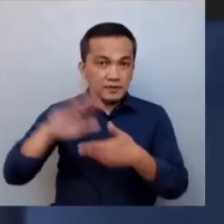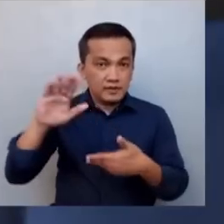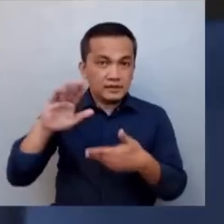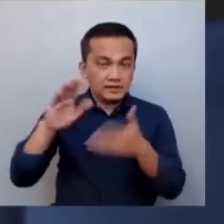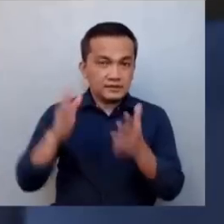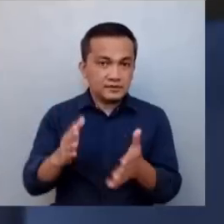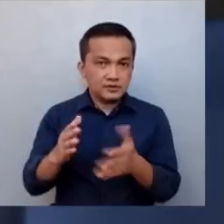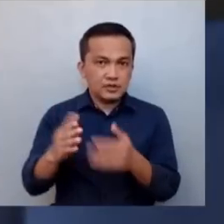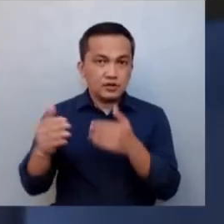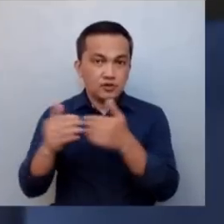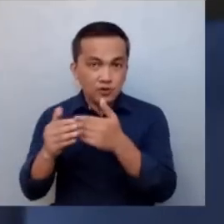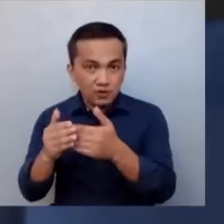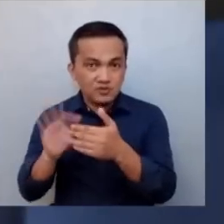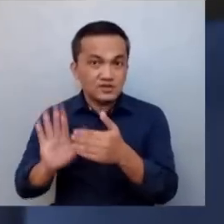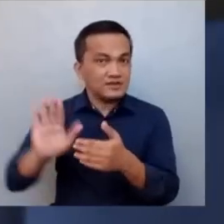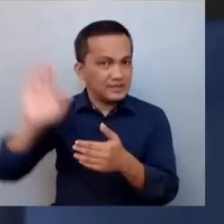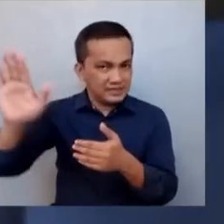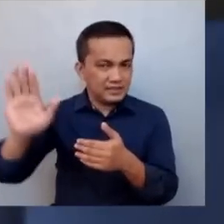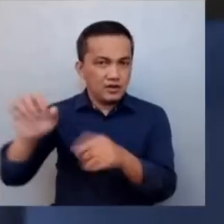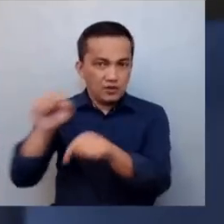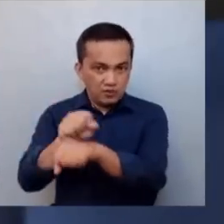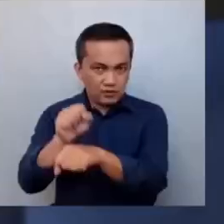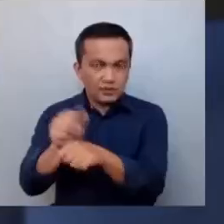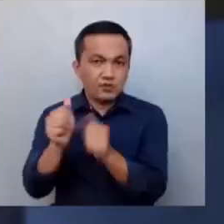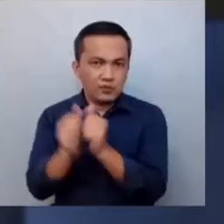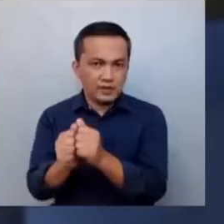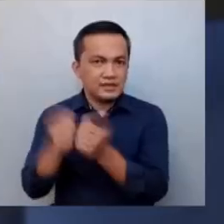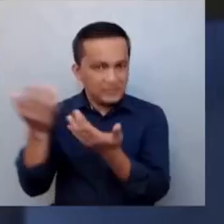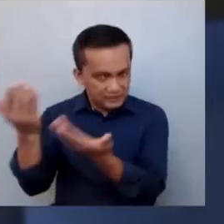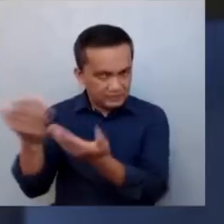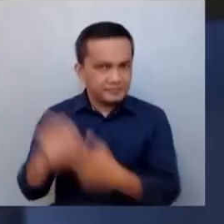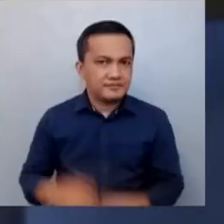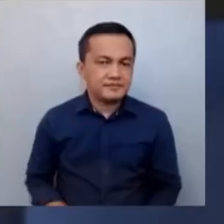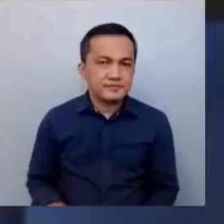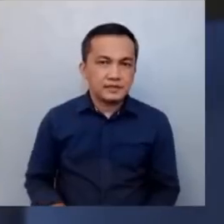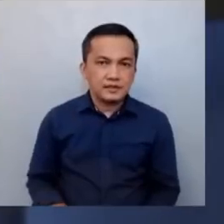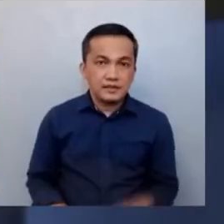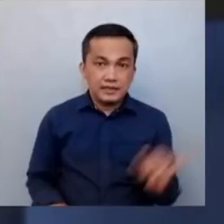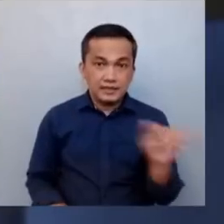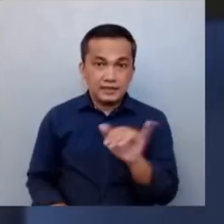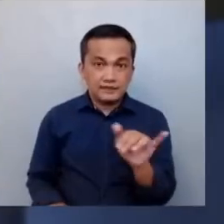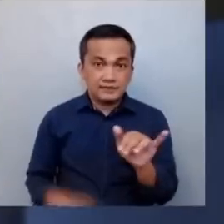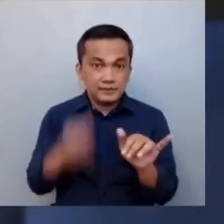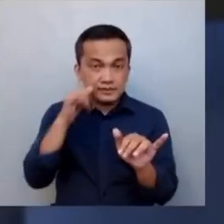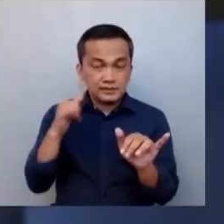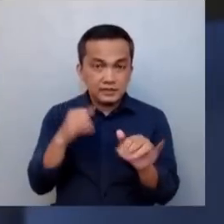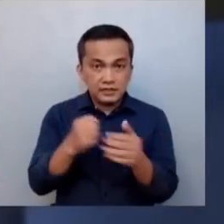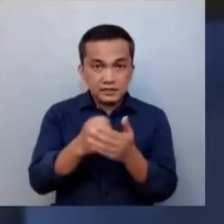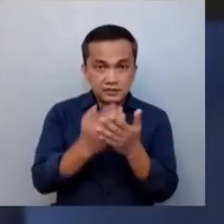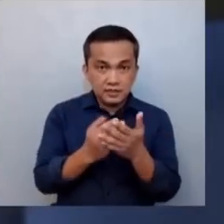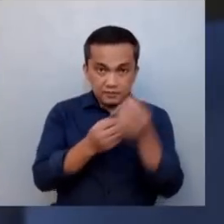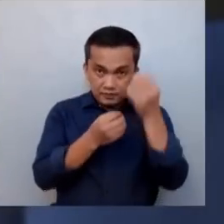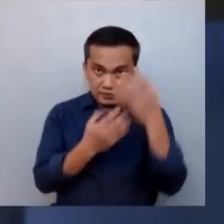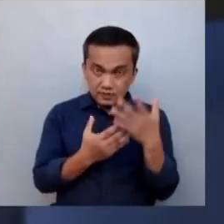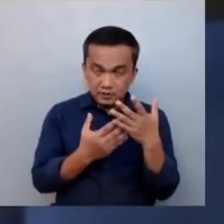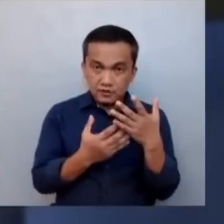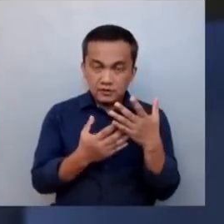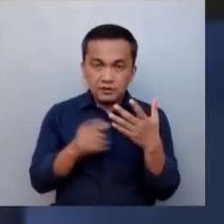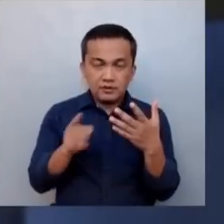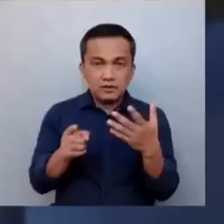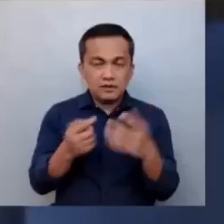very close to him or are working with him. Like yesterday, some of the information that we got